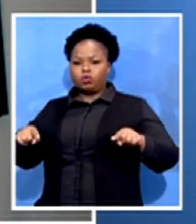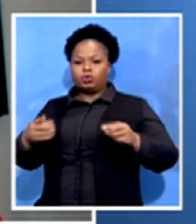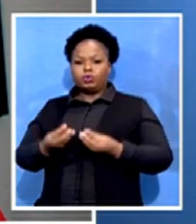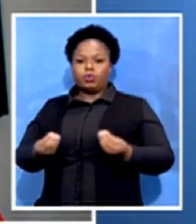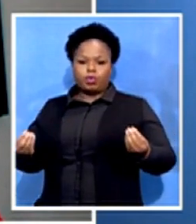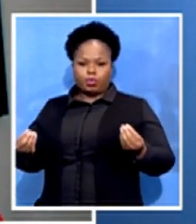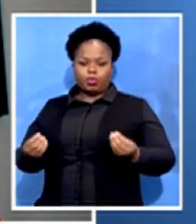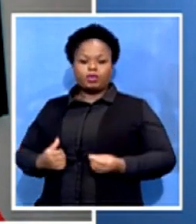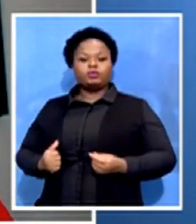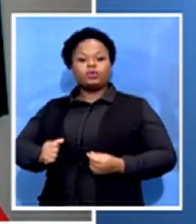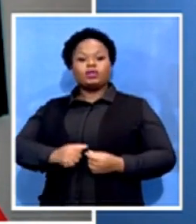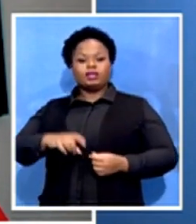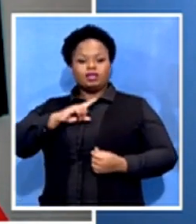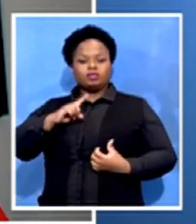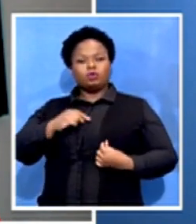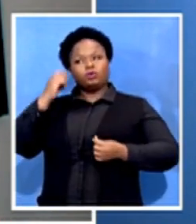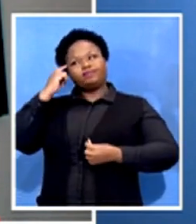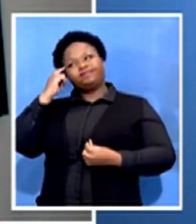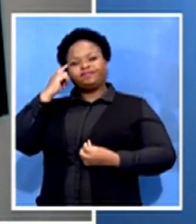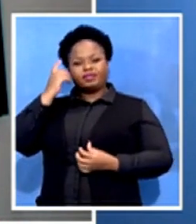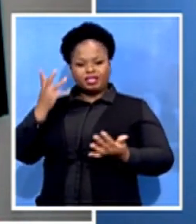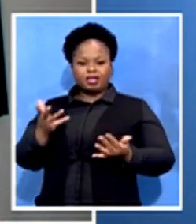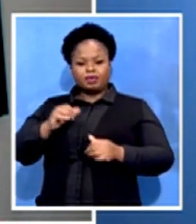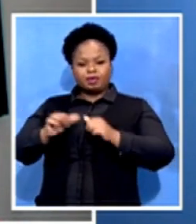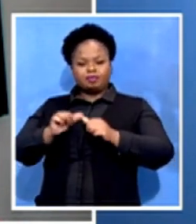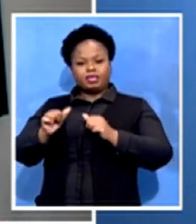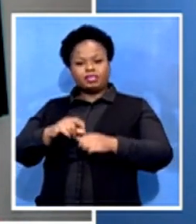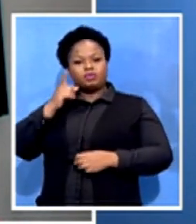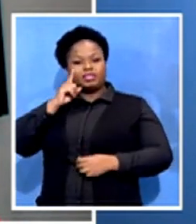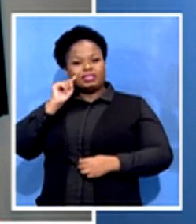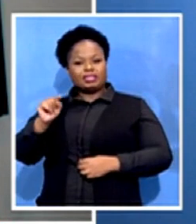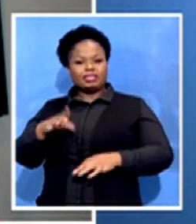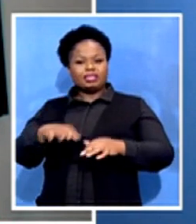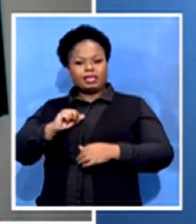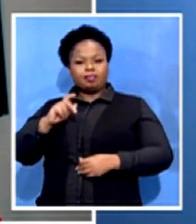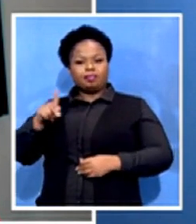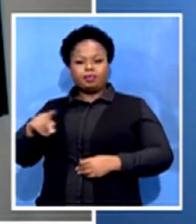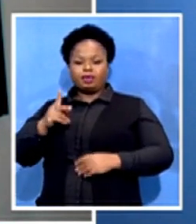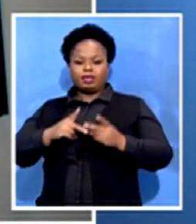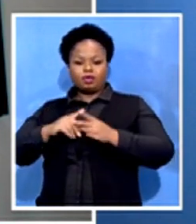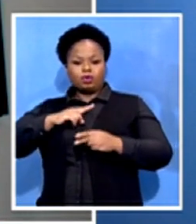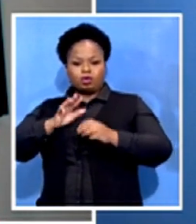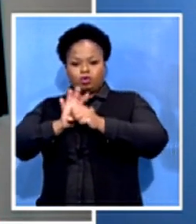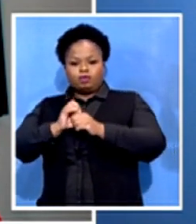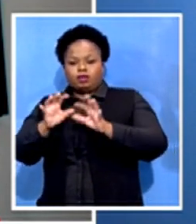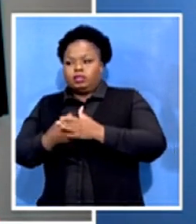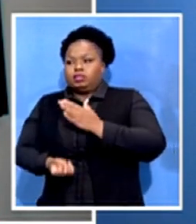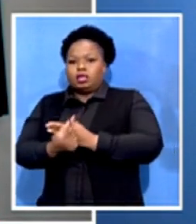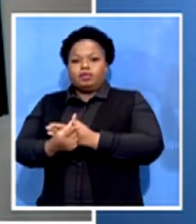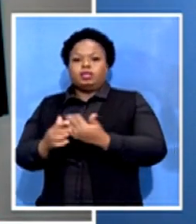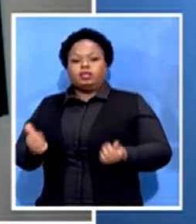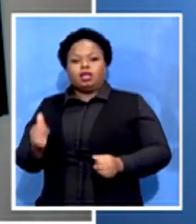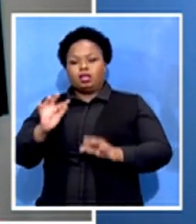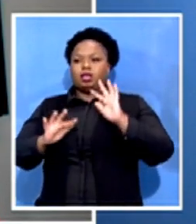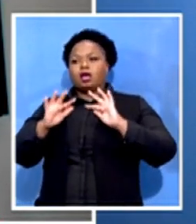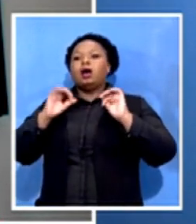okay, let's look at this app. Then all of a sudden COVID hit, and we were like, what? There's not a better opportunity for this now to actually